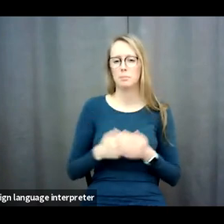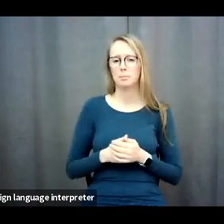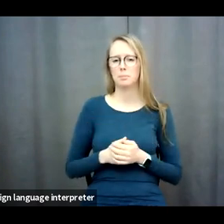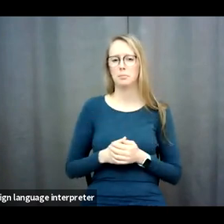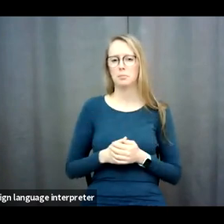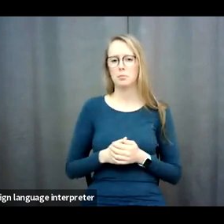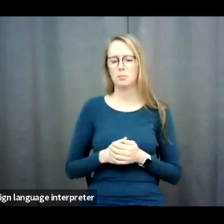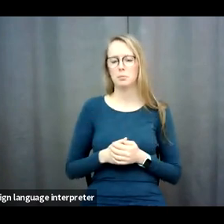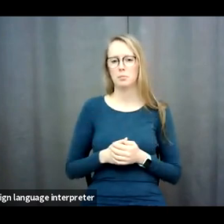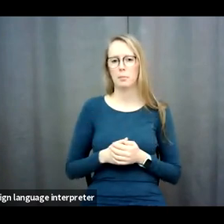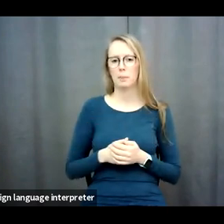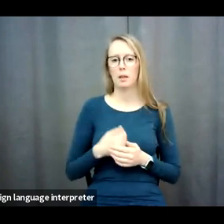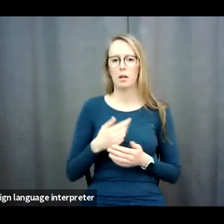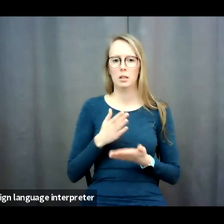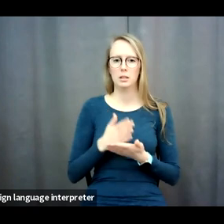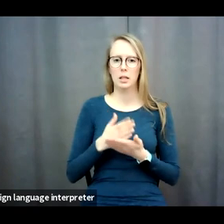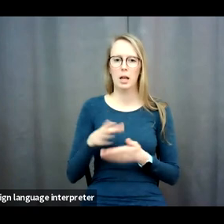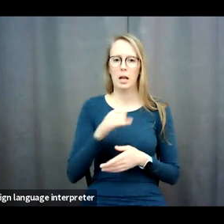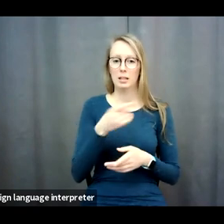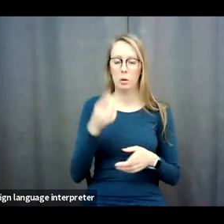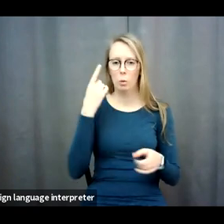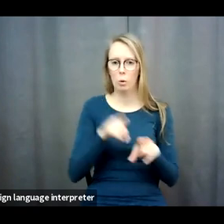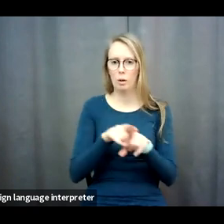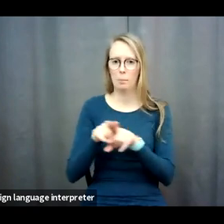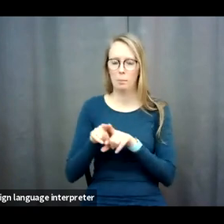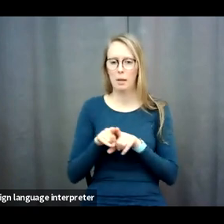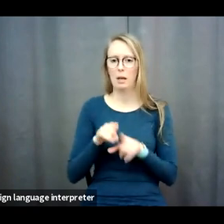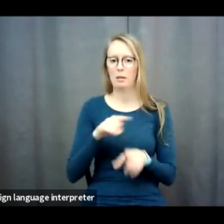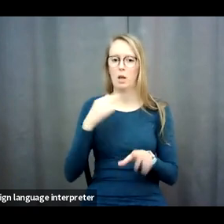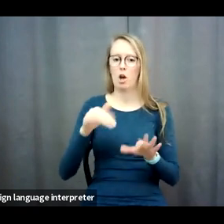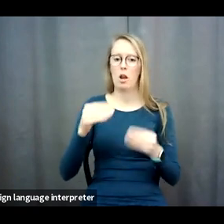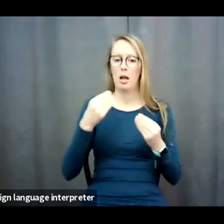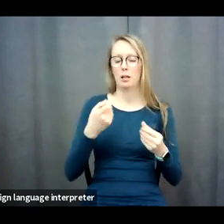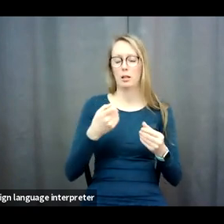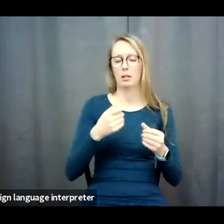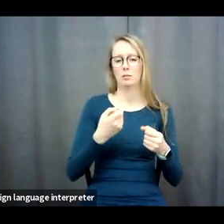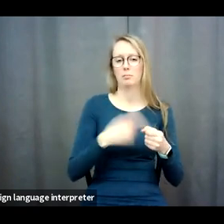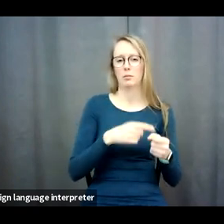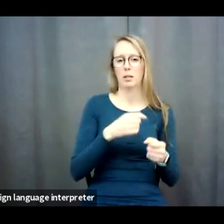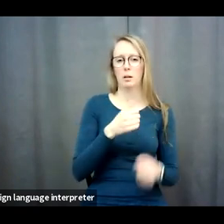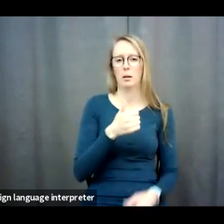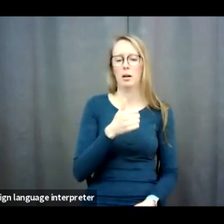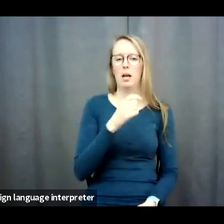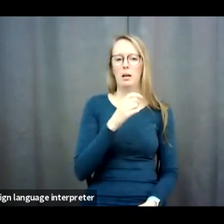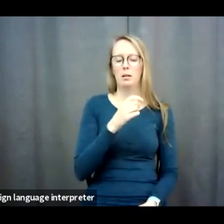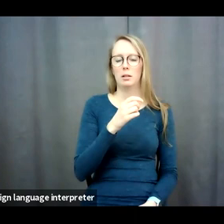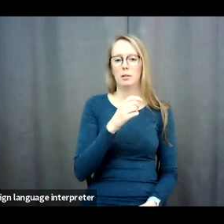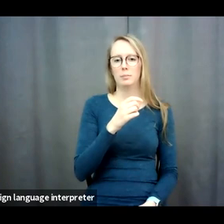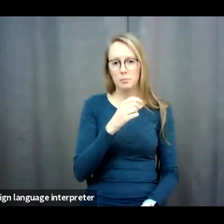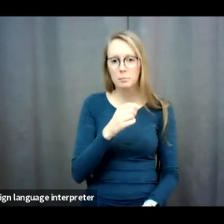I'm sure you will all agree that the lesson learned from the Braille Lego bricks